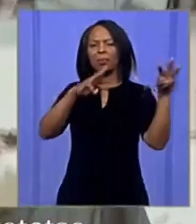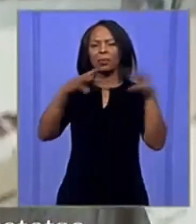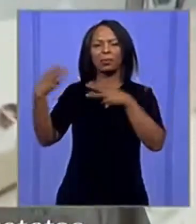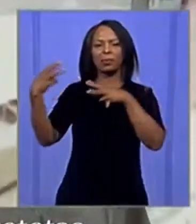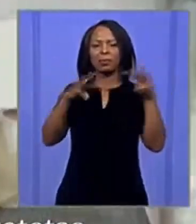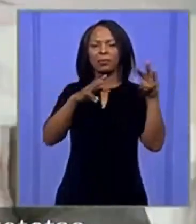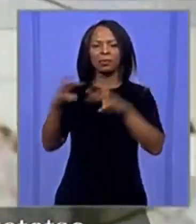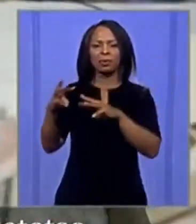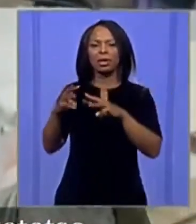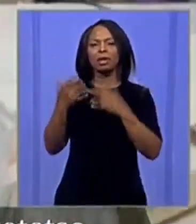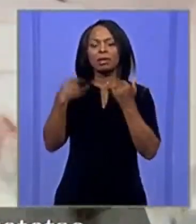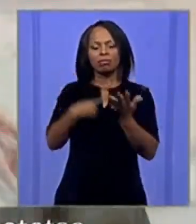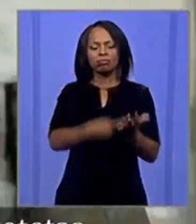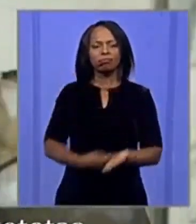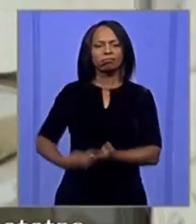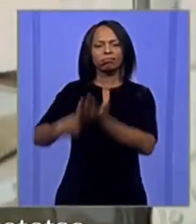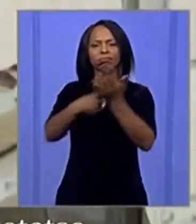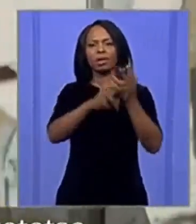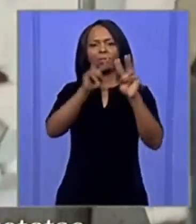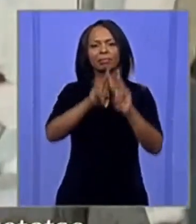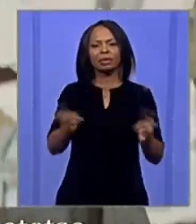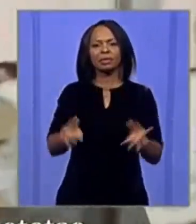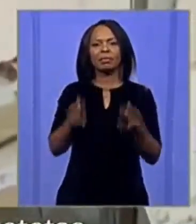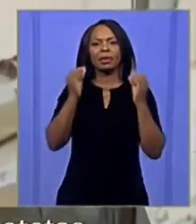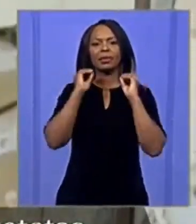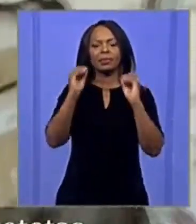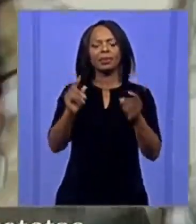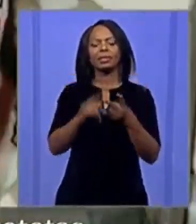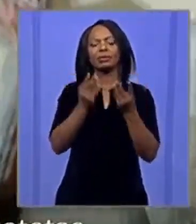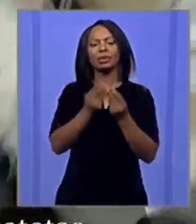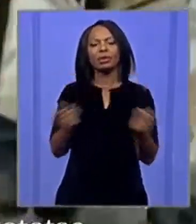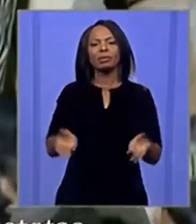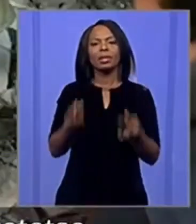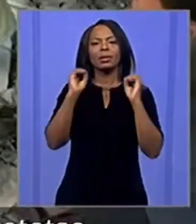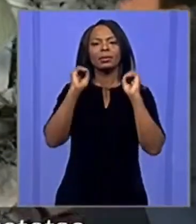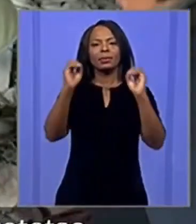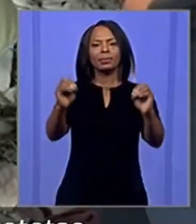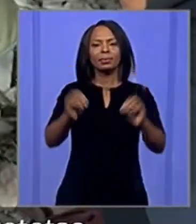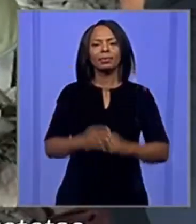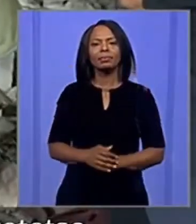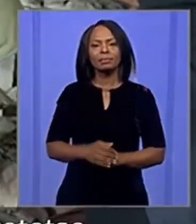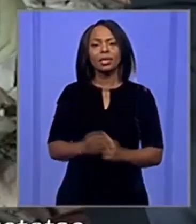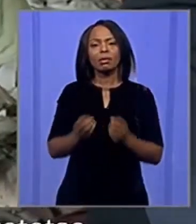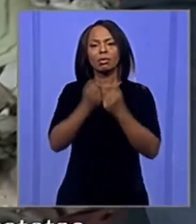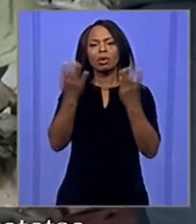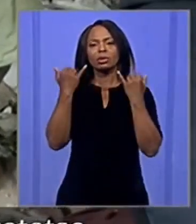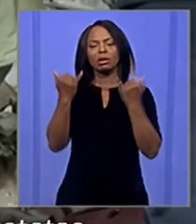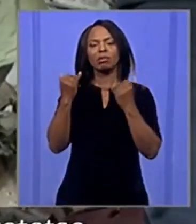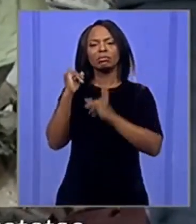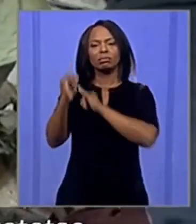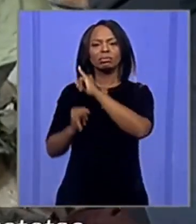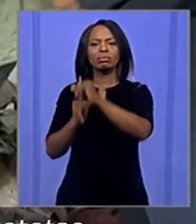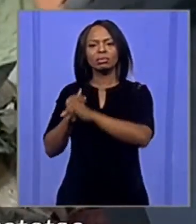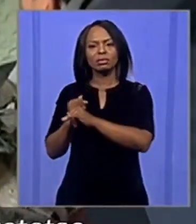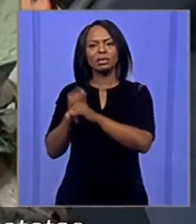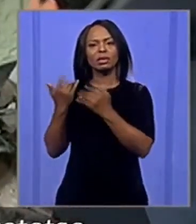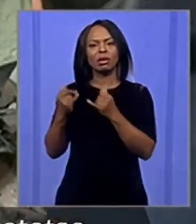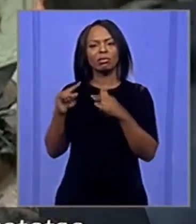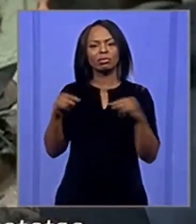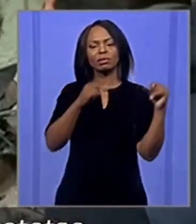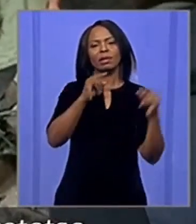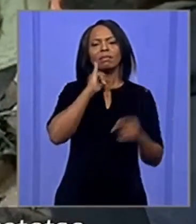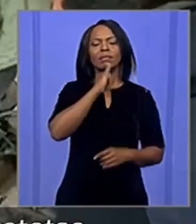maungo go fitlha ga jaana, mme le taelo ya kgotlatshekelo ya bosiamisi ya boditšhaba kgatlhanong le Iseraele ga e kgoreletse sesole sa naga